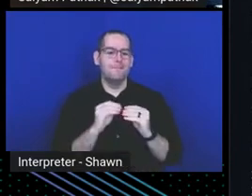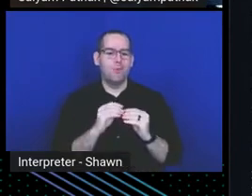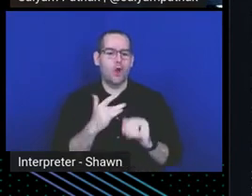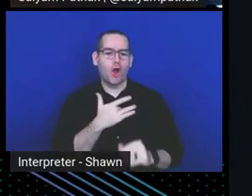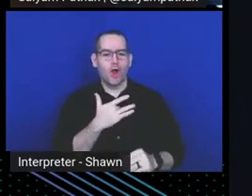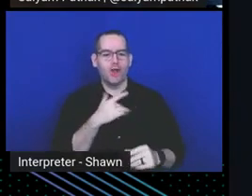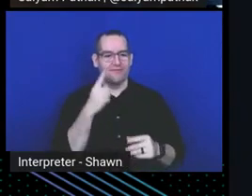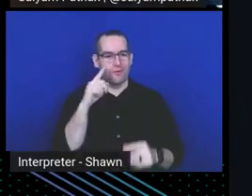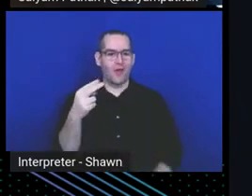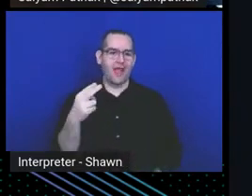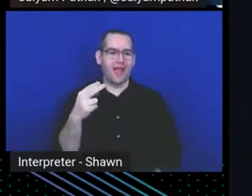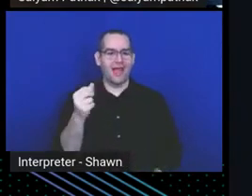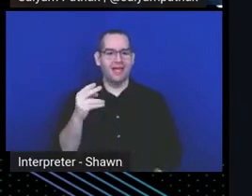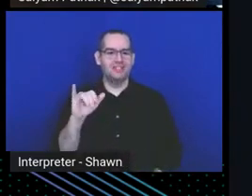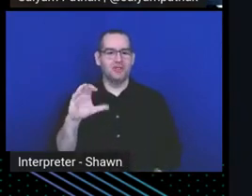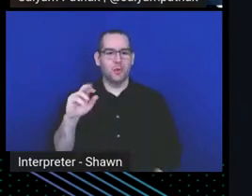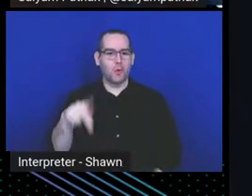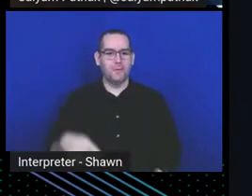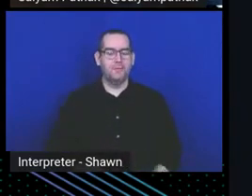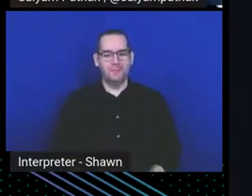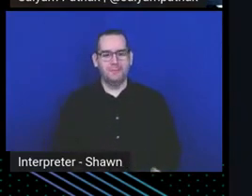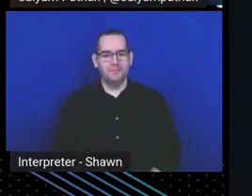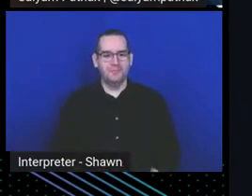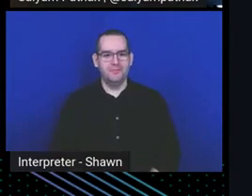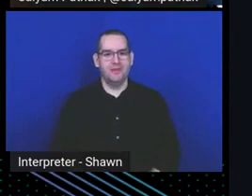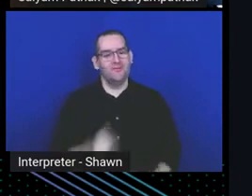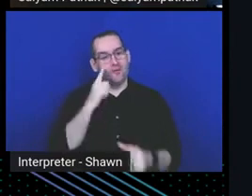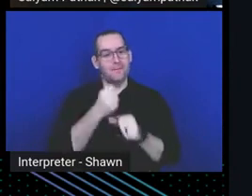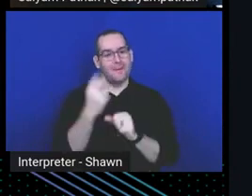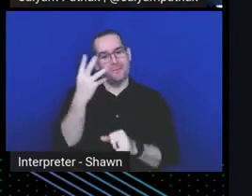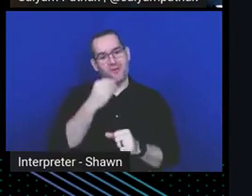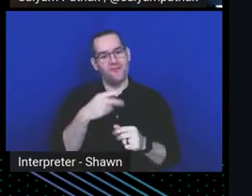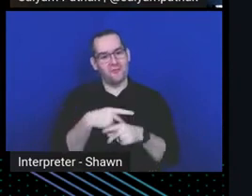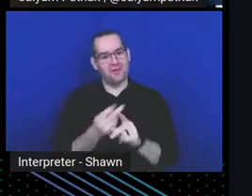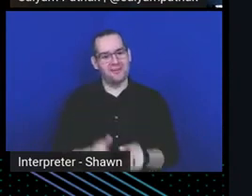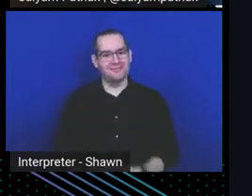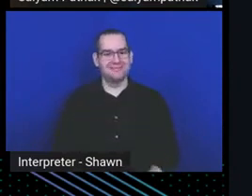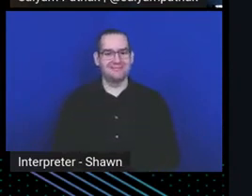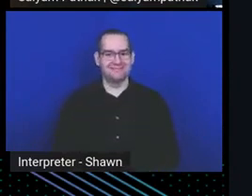HashiCorp for creating the beautiful product.